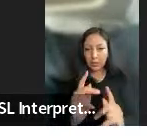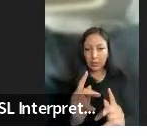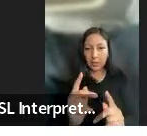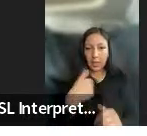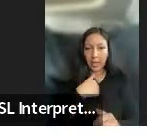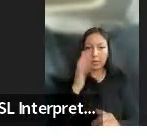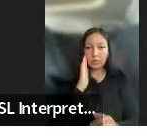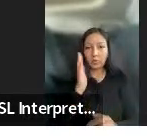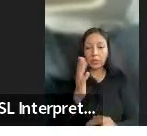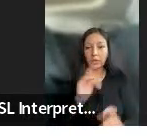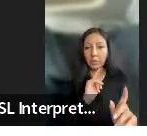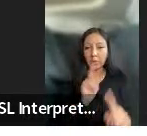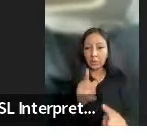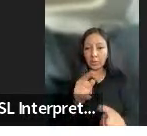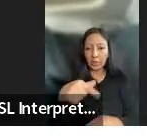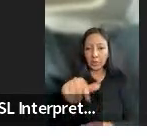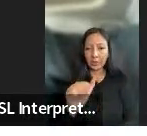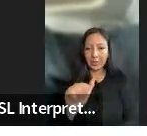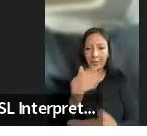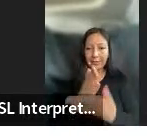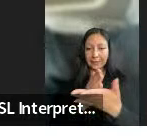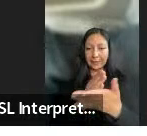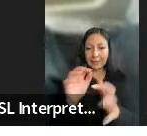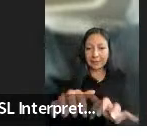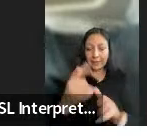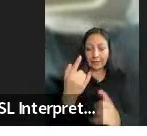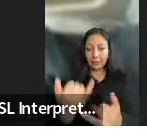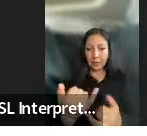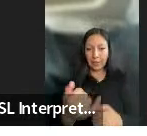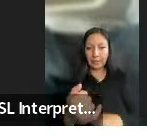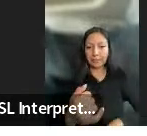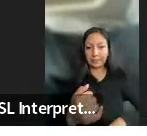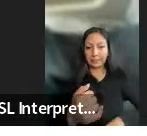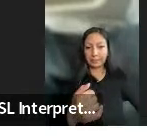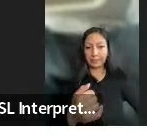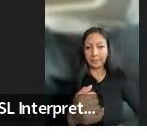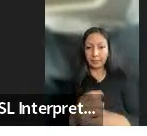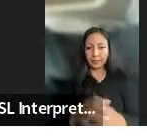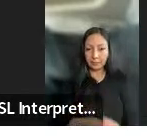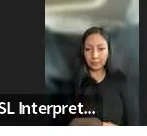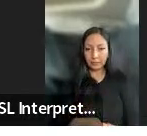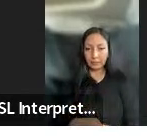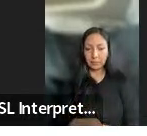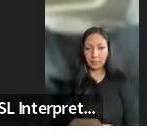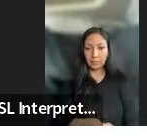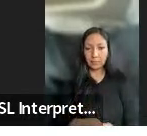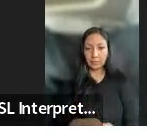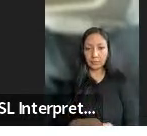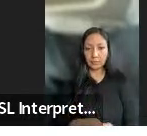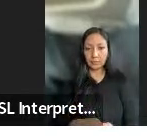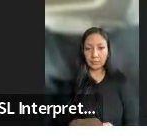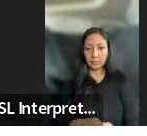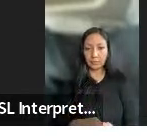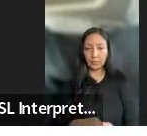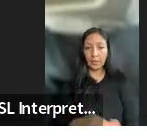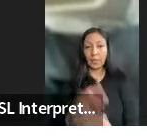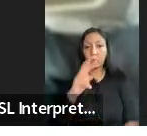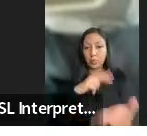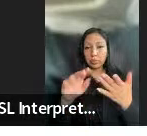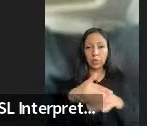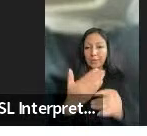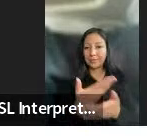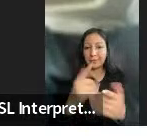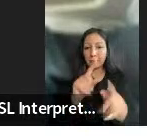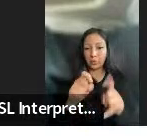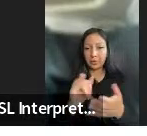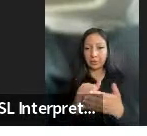going to go to the Q&A chat right now to read off some of the questions that